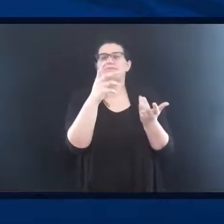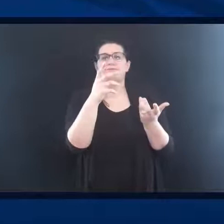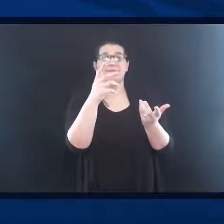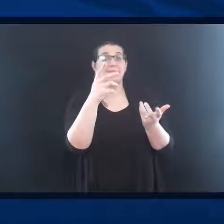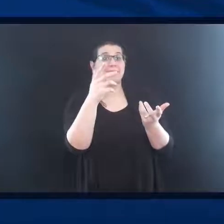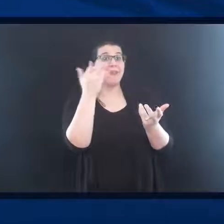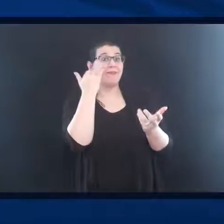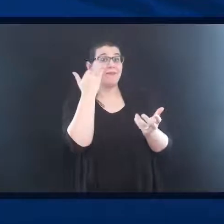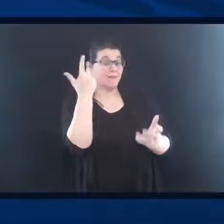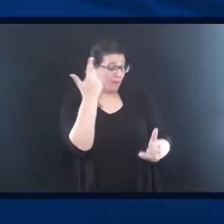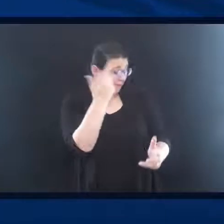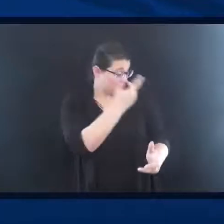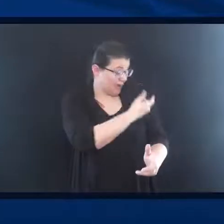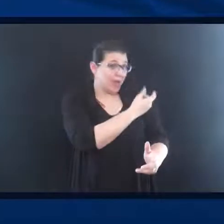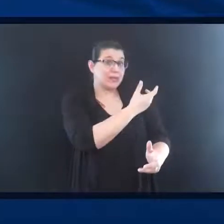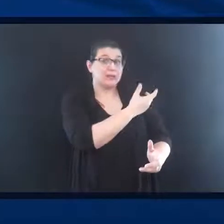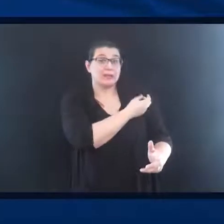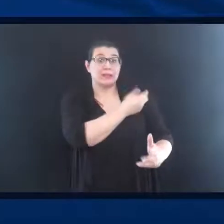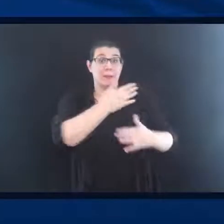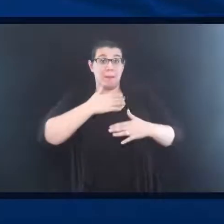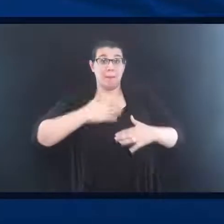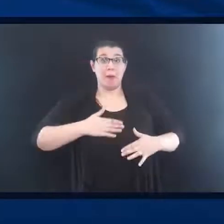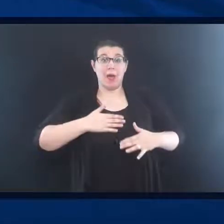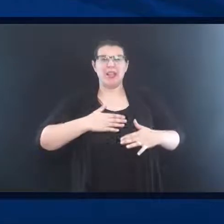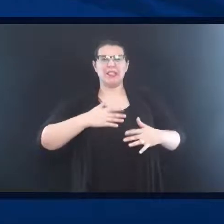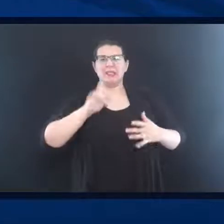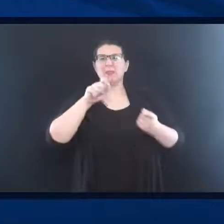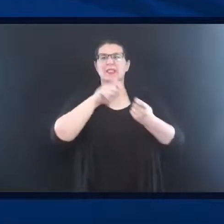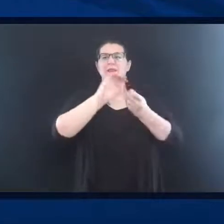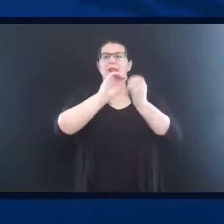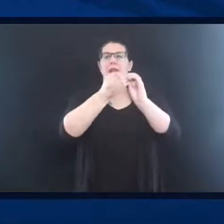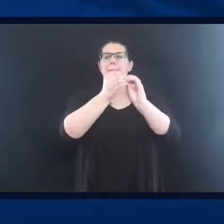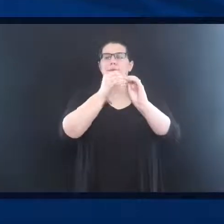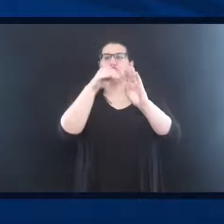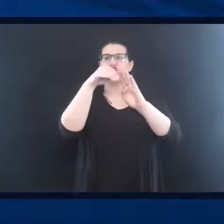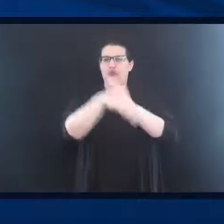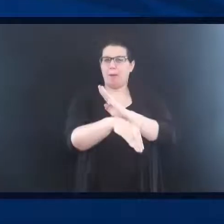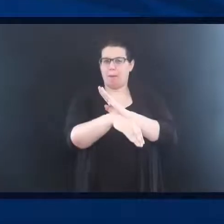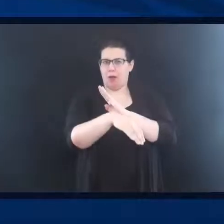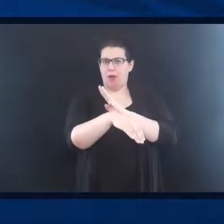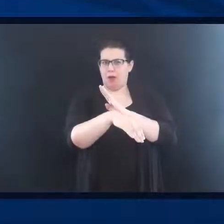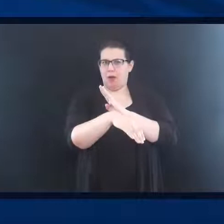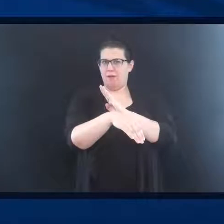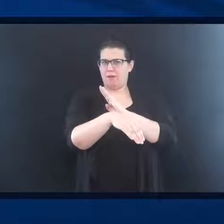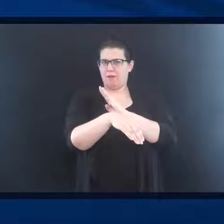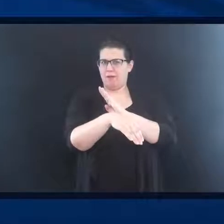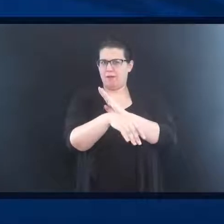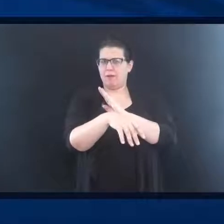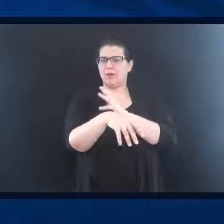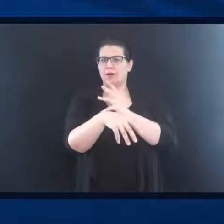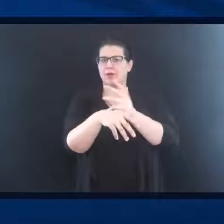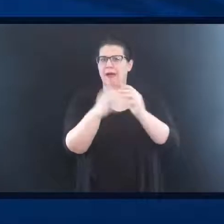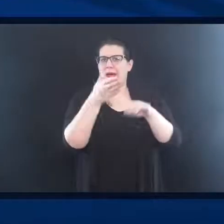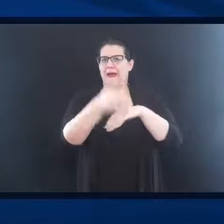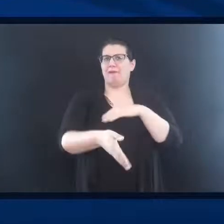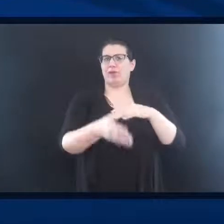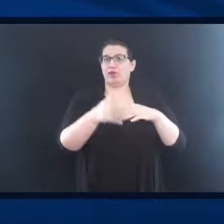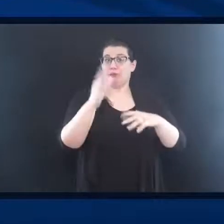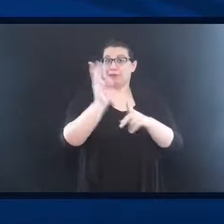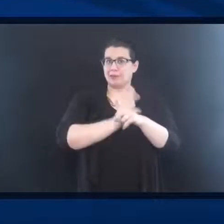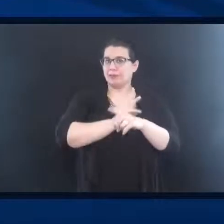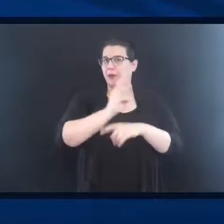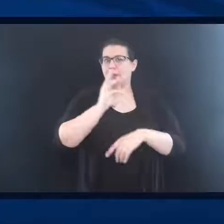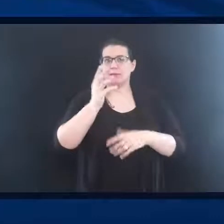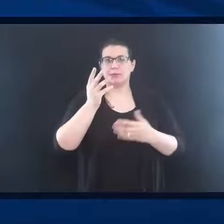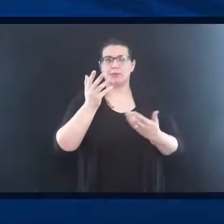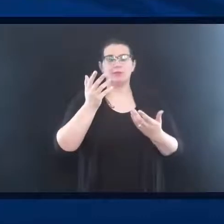months, that might allow people to be a little bit more careful and not feel maybe as much